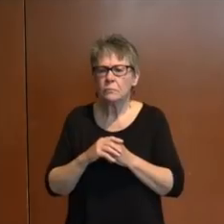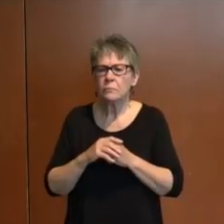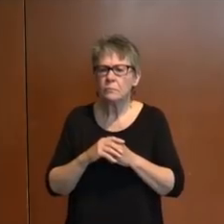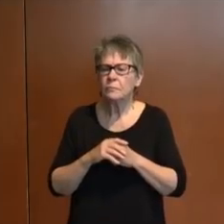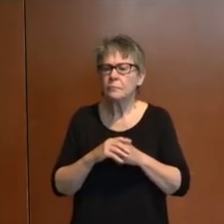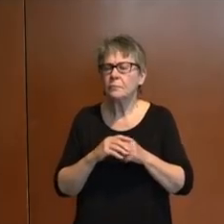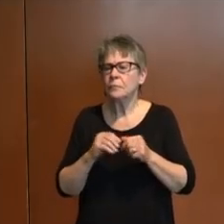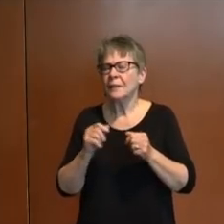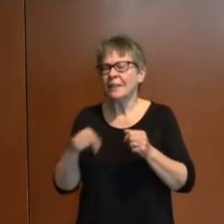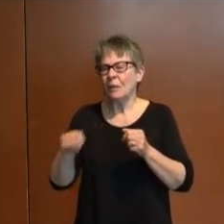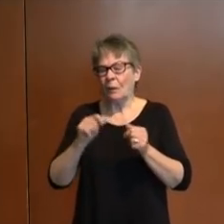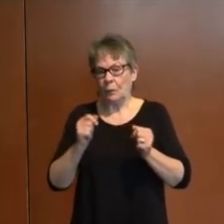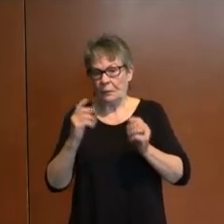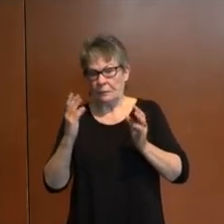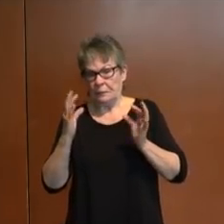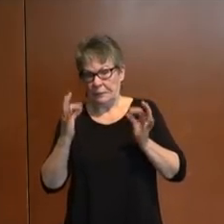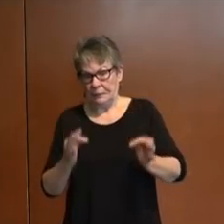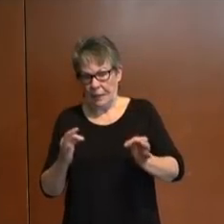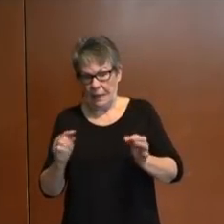Judy, I think you've got